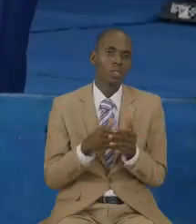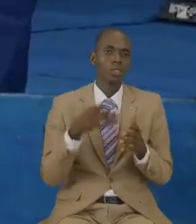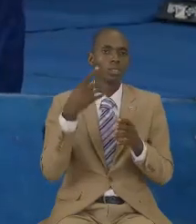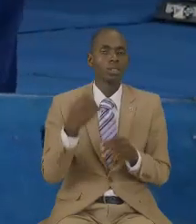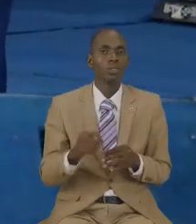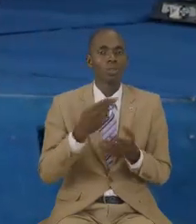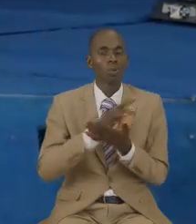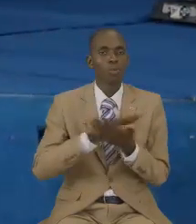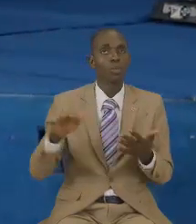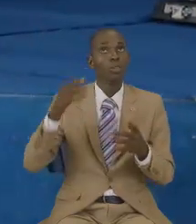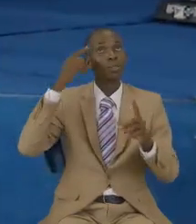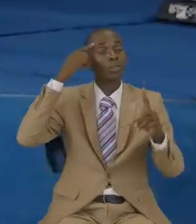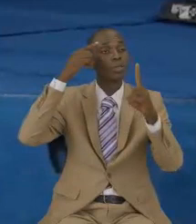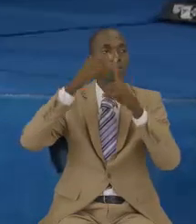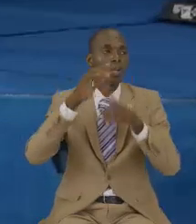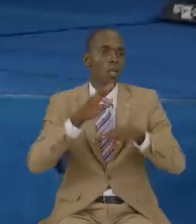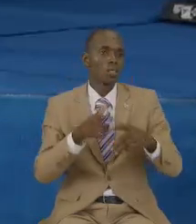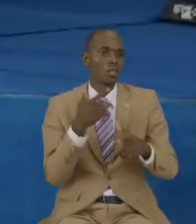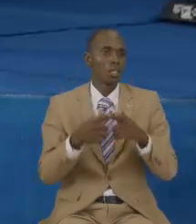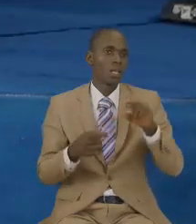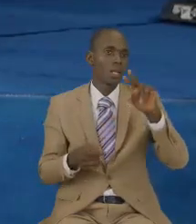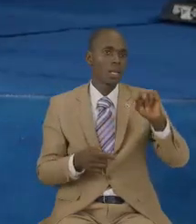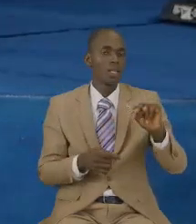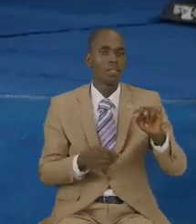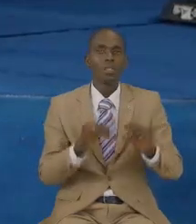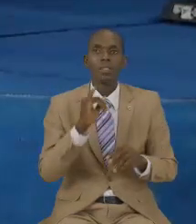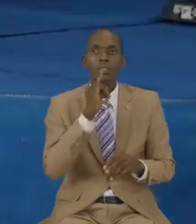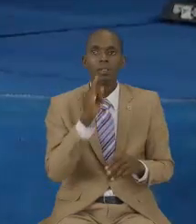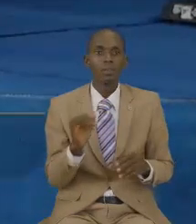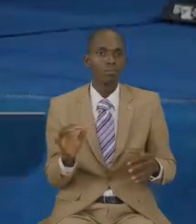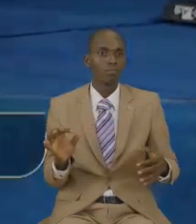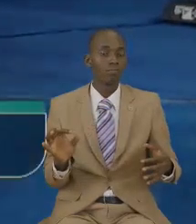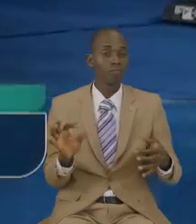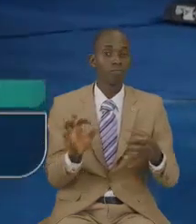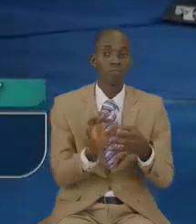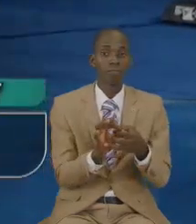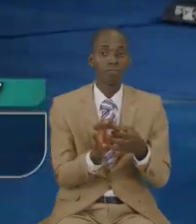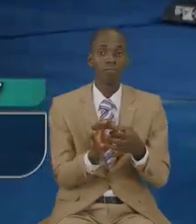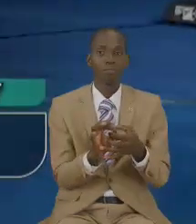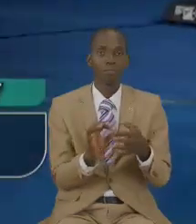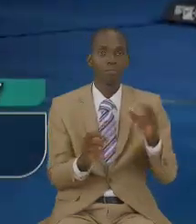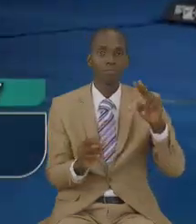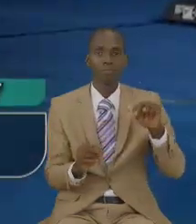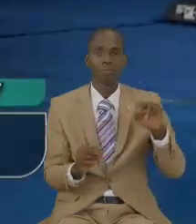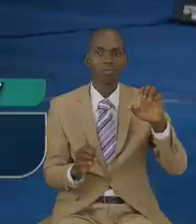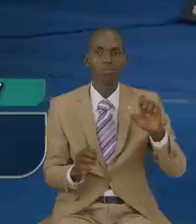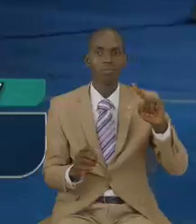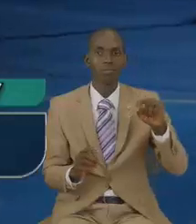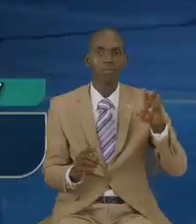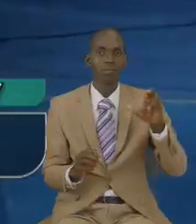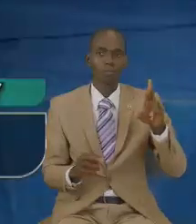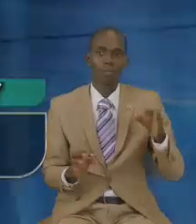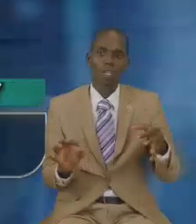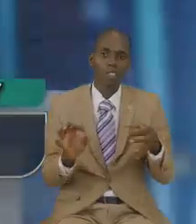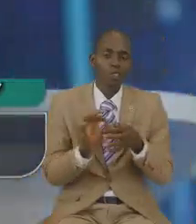godly good. And then enter his network only with men of good